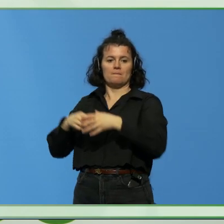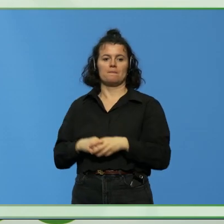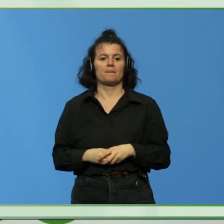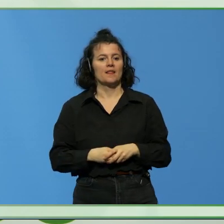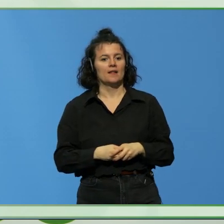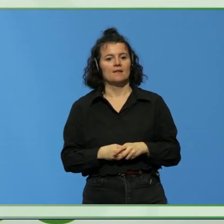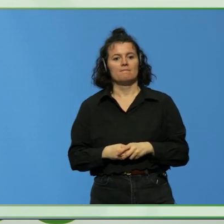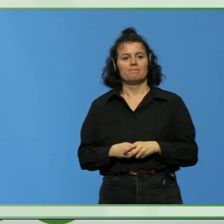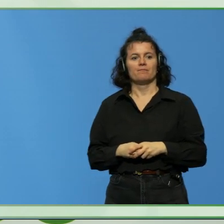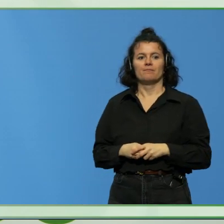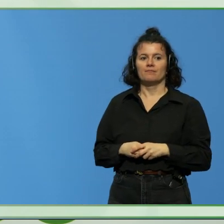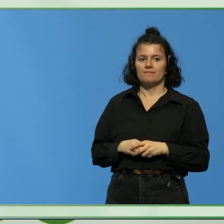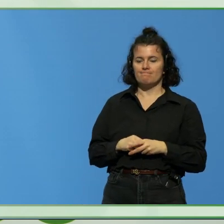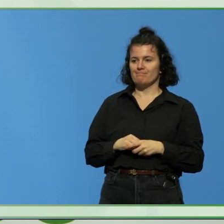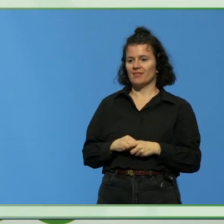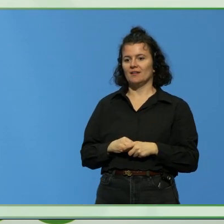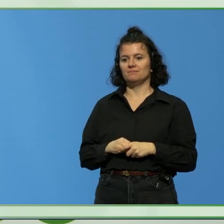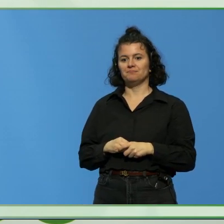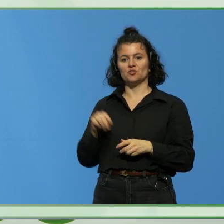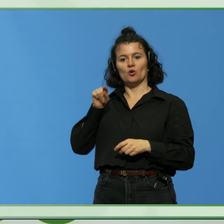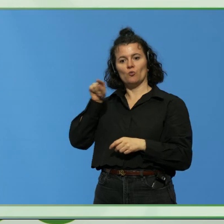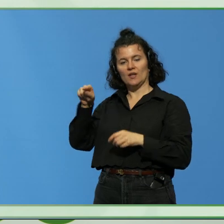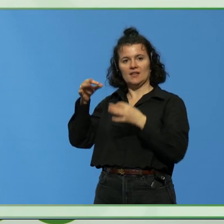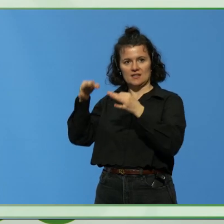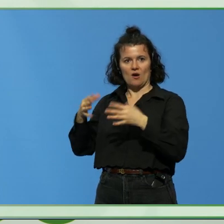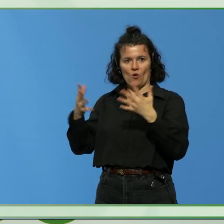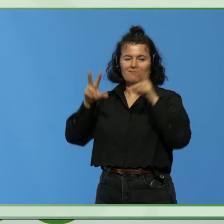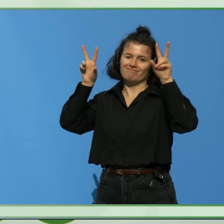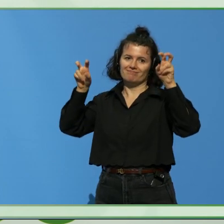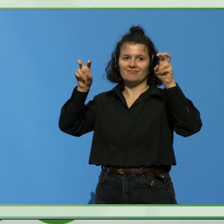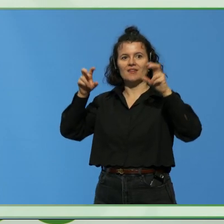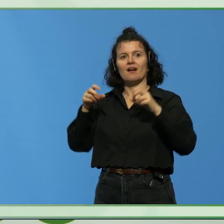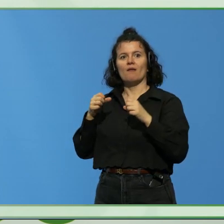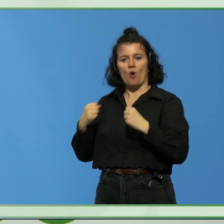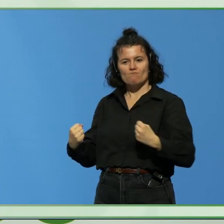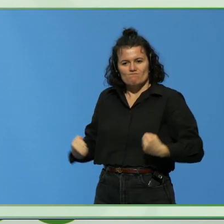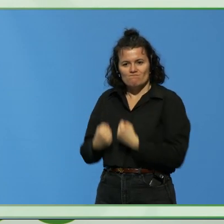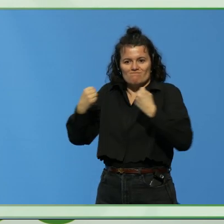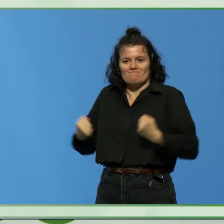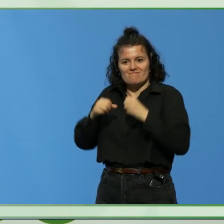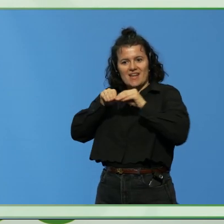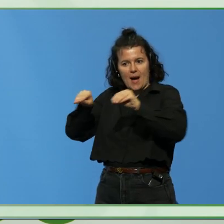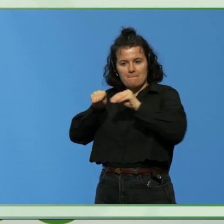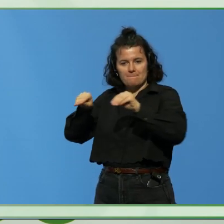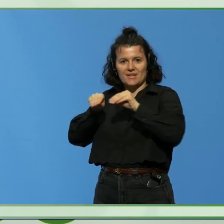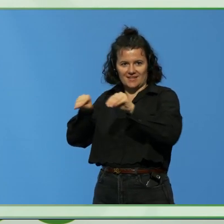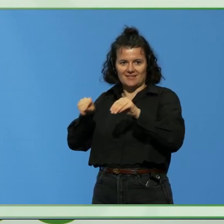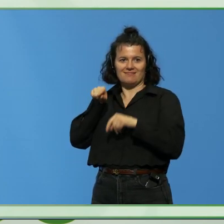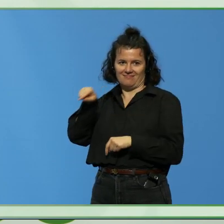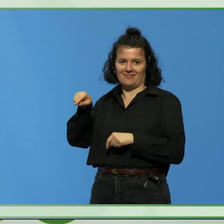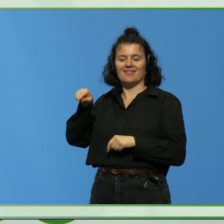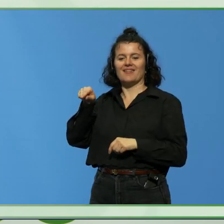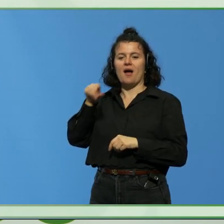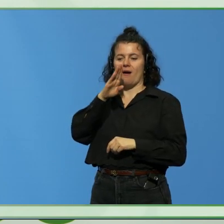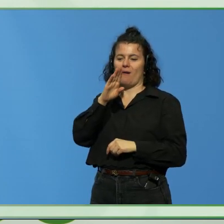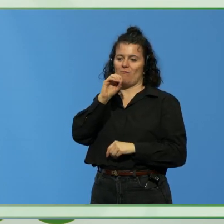we decided to do the boot camps in India and Indonesia. Our core foundation was to give the same value as we did for